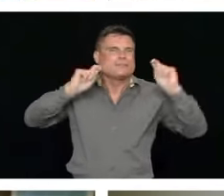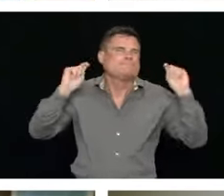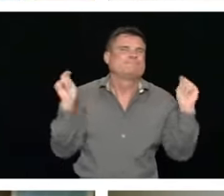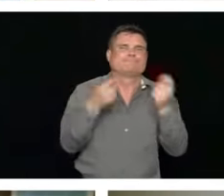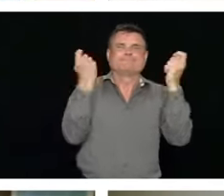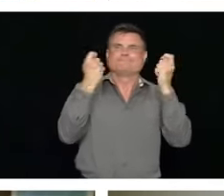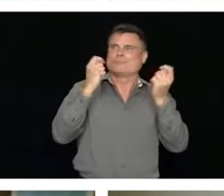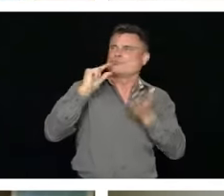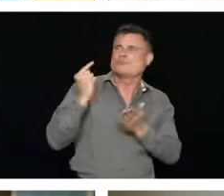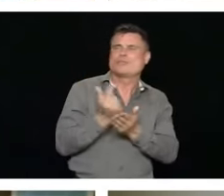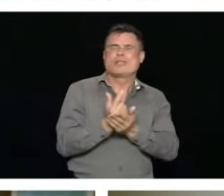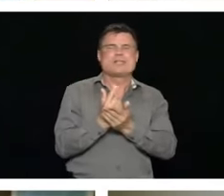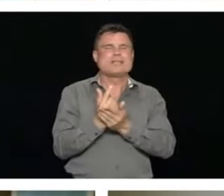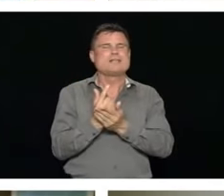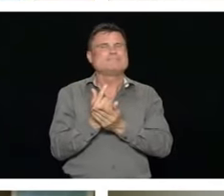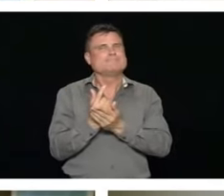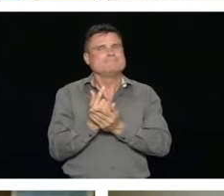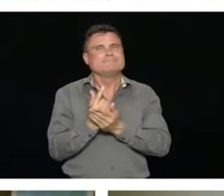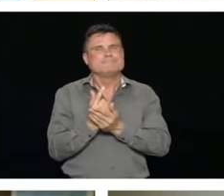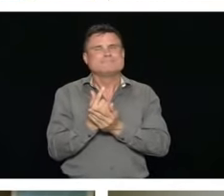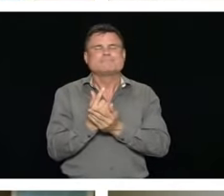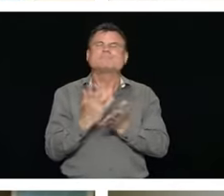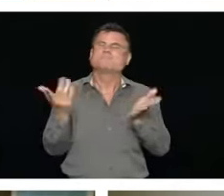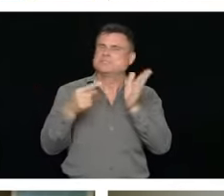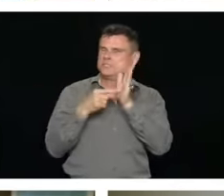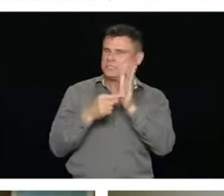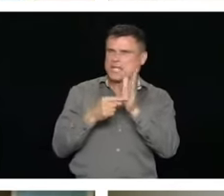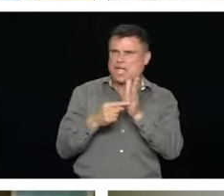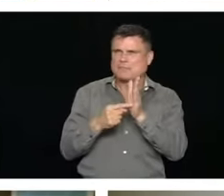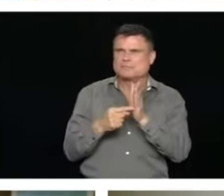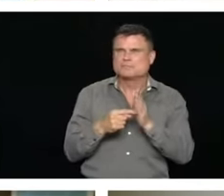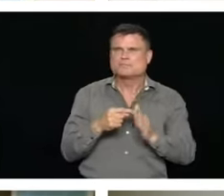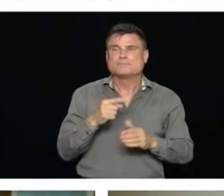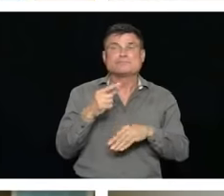neat virtual graduation ceremonies where